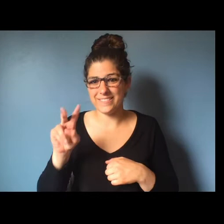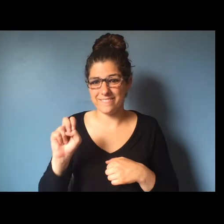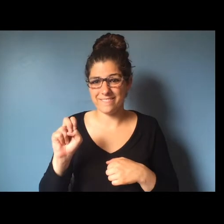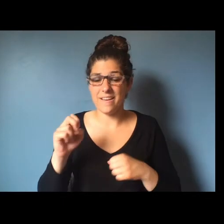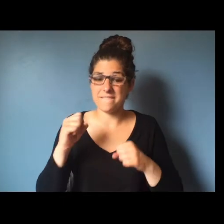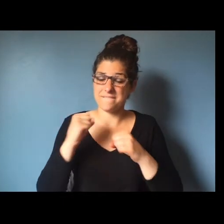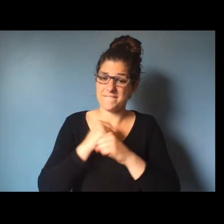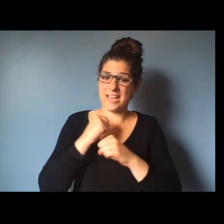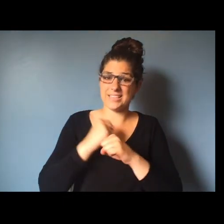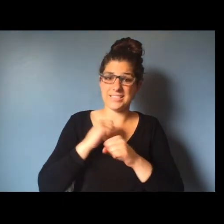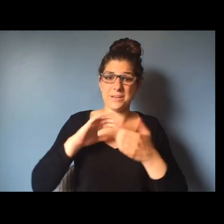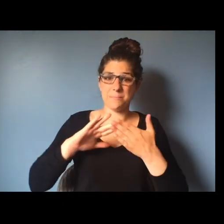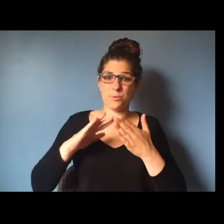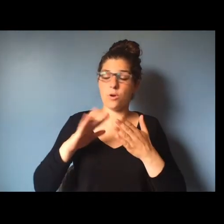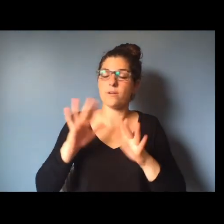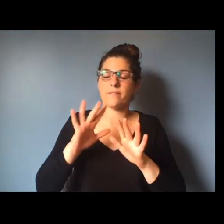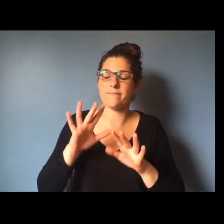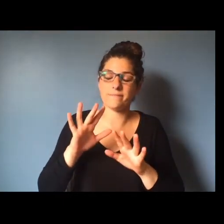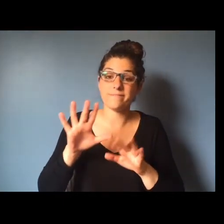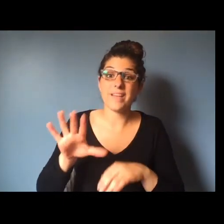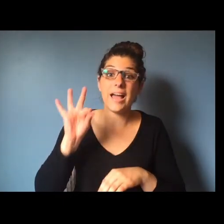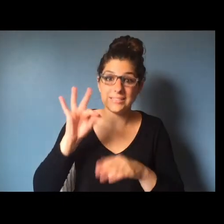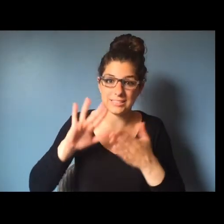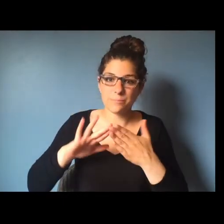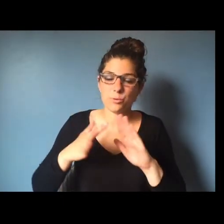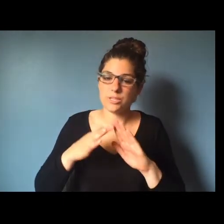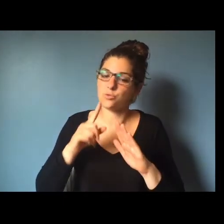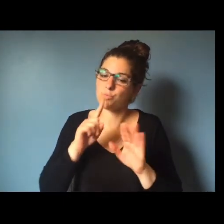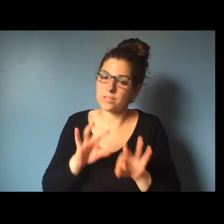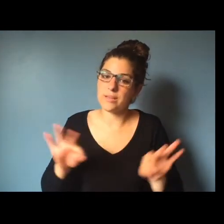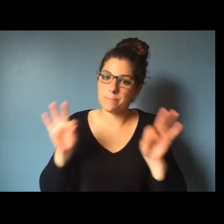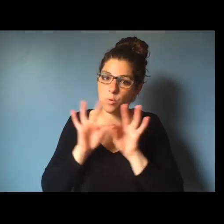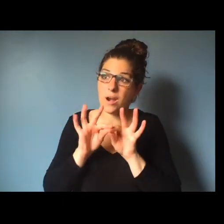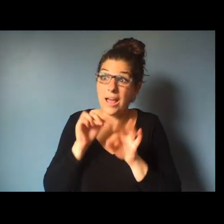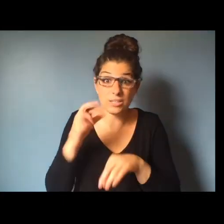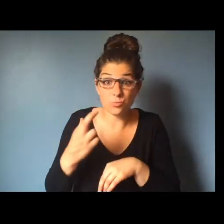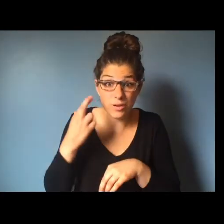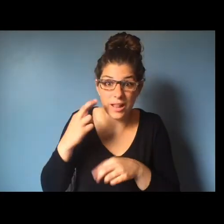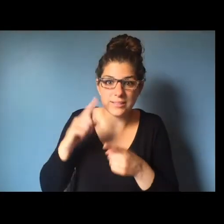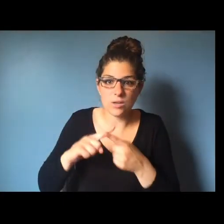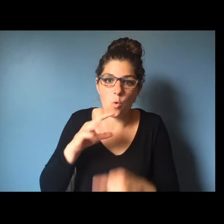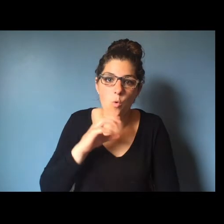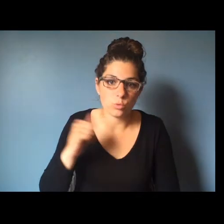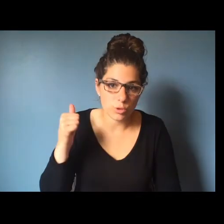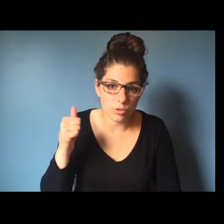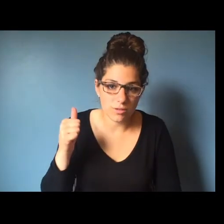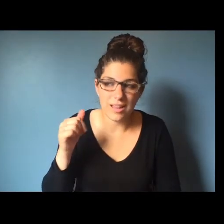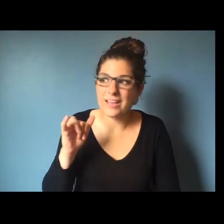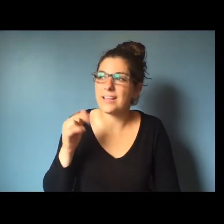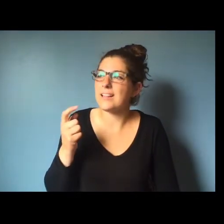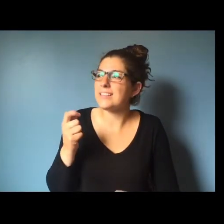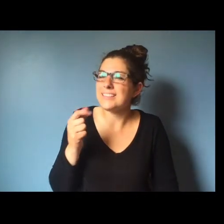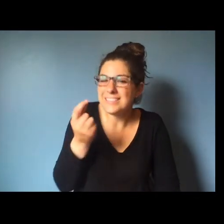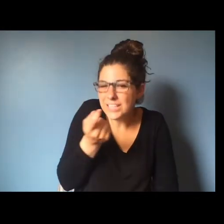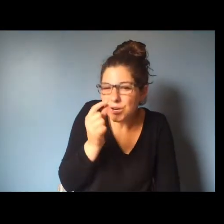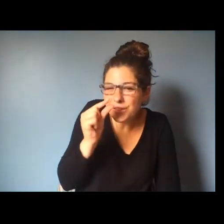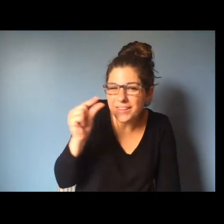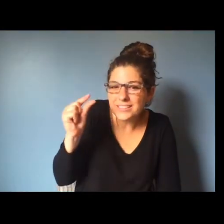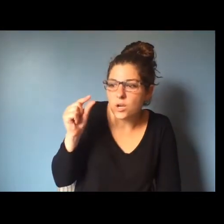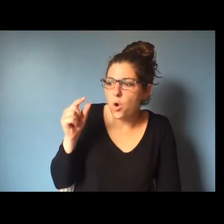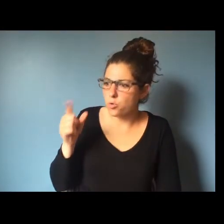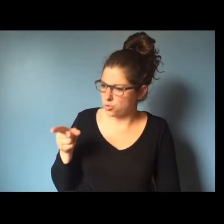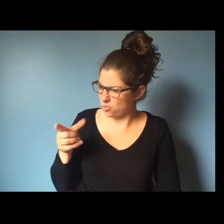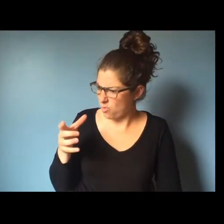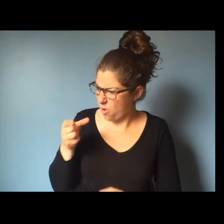Finding community is really important, and I didn't realize that until I got older. But just little things, like little nuances, like, oh, you hold things